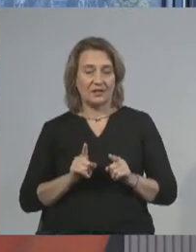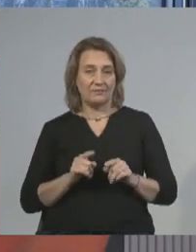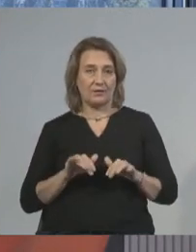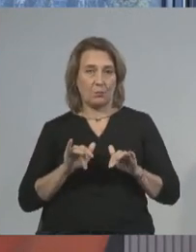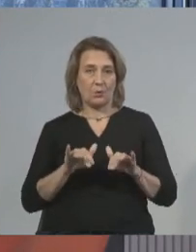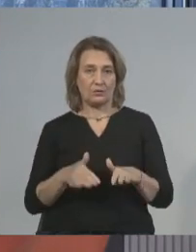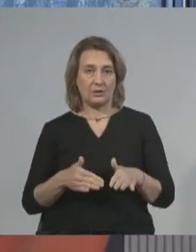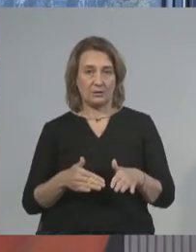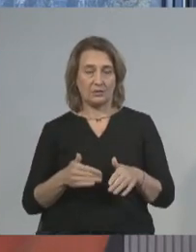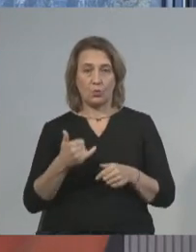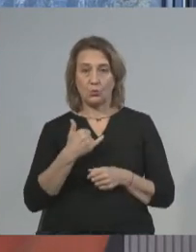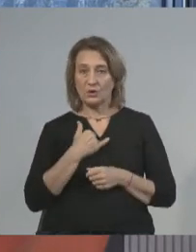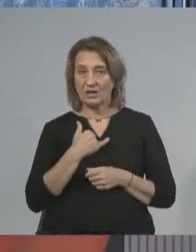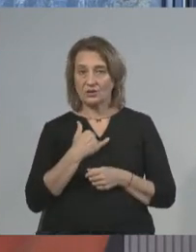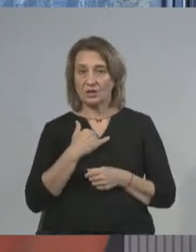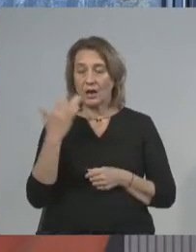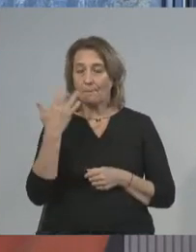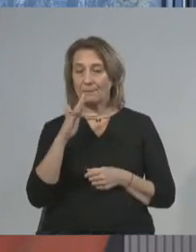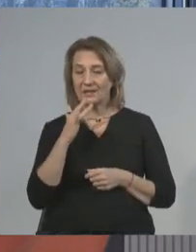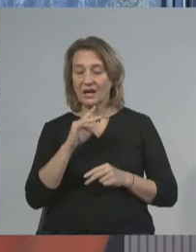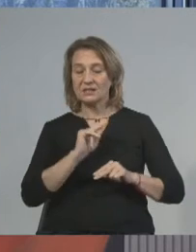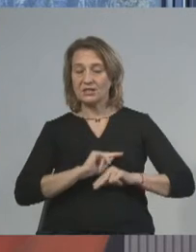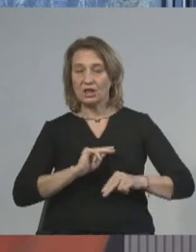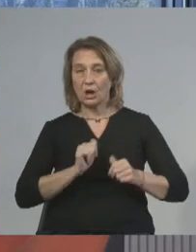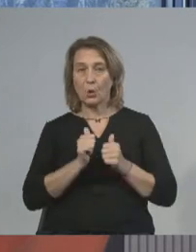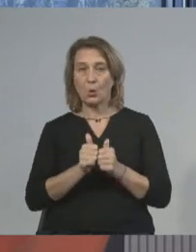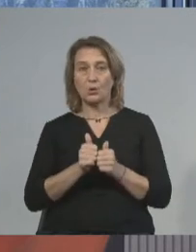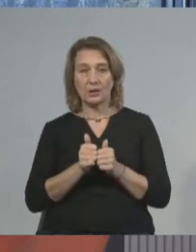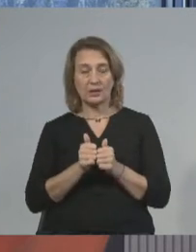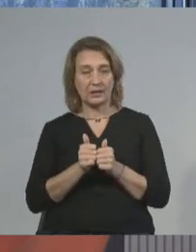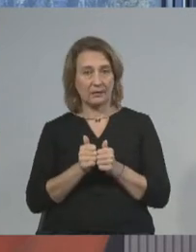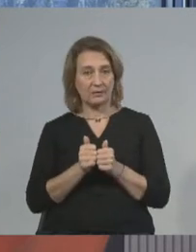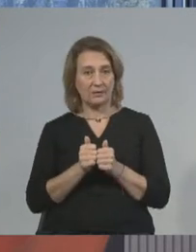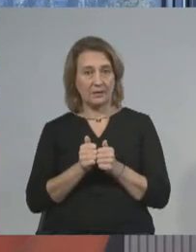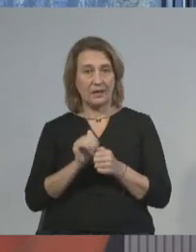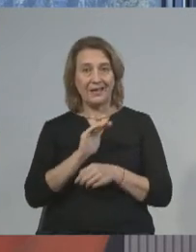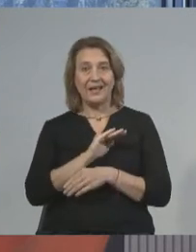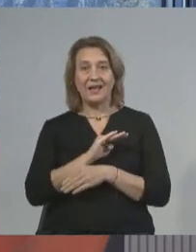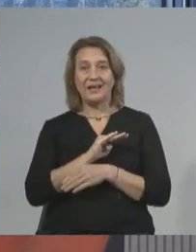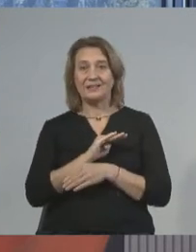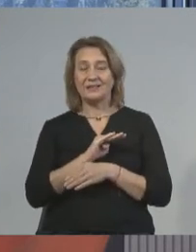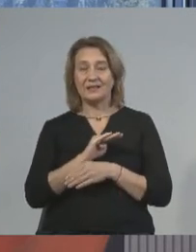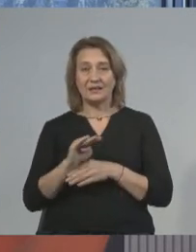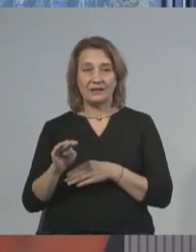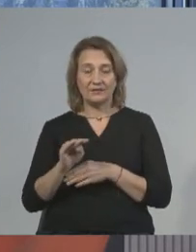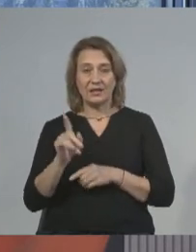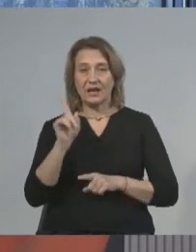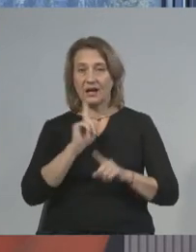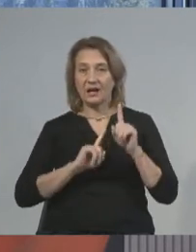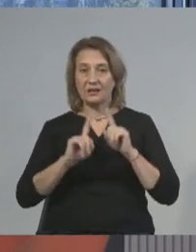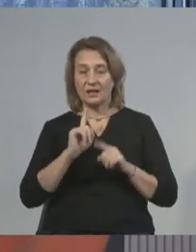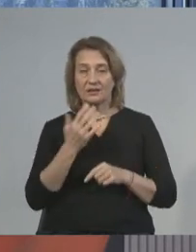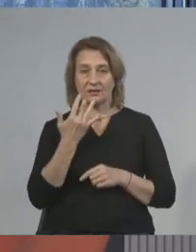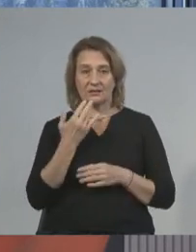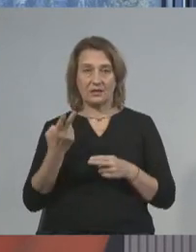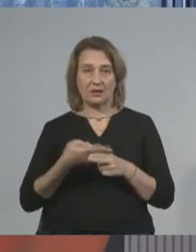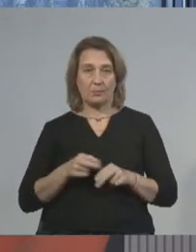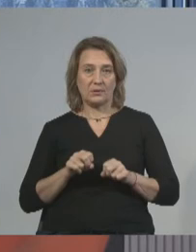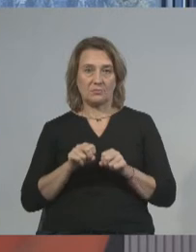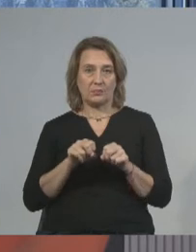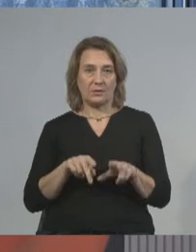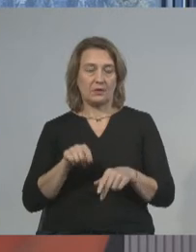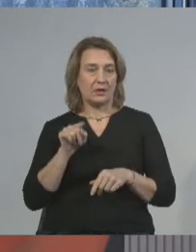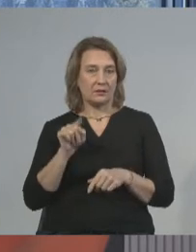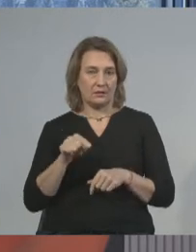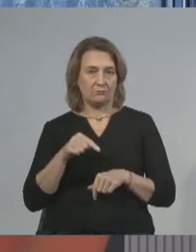efficient model we need to develop in that direction as far as i remember in the us so they also have this coordination at the level of the